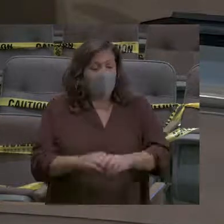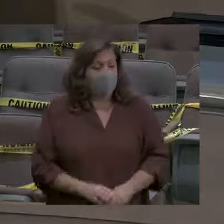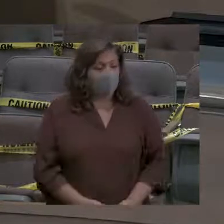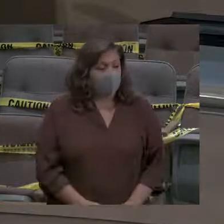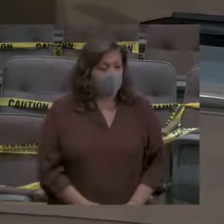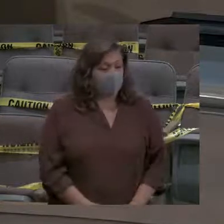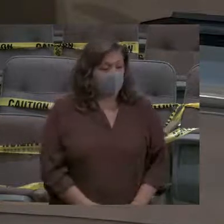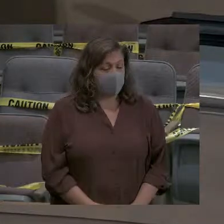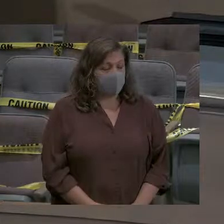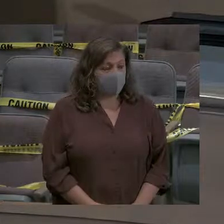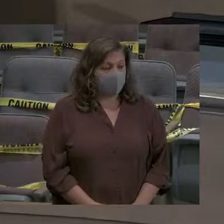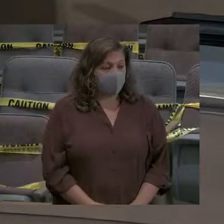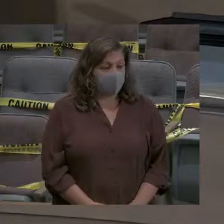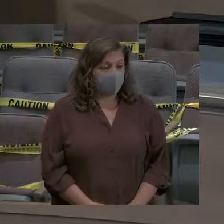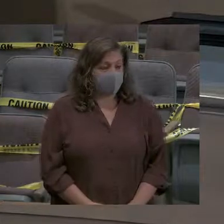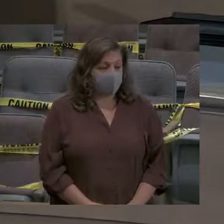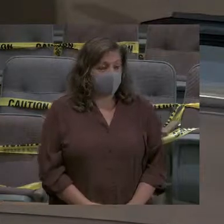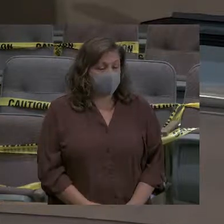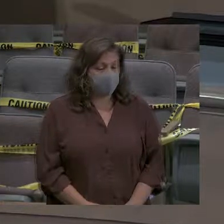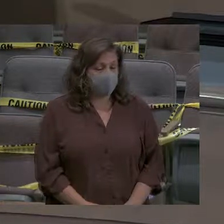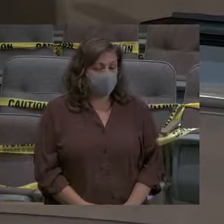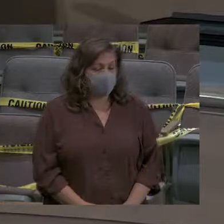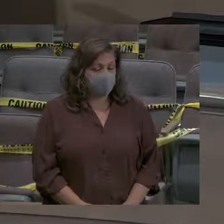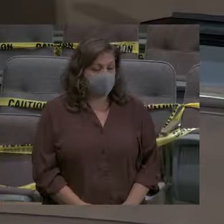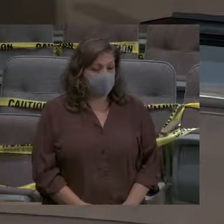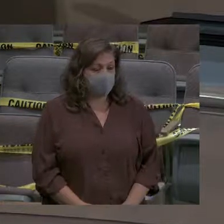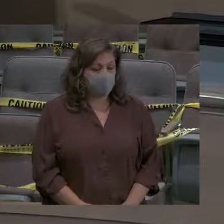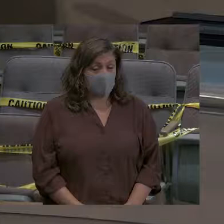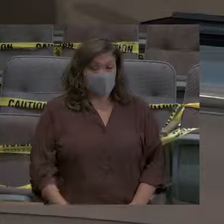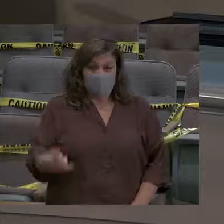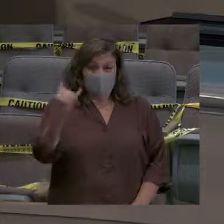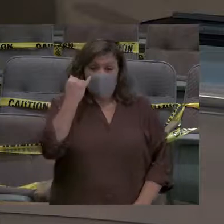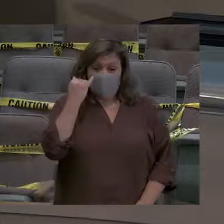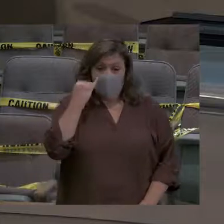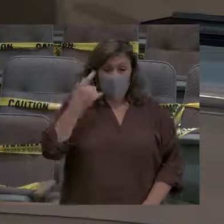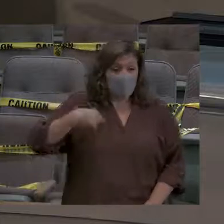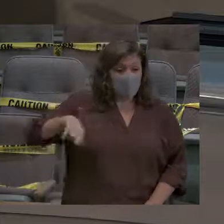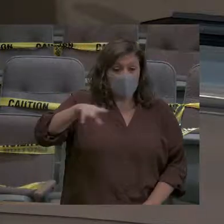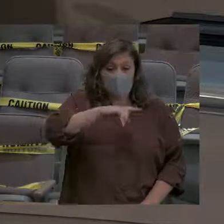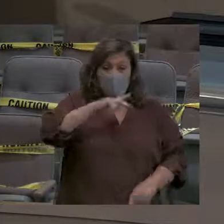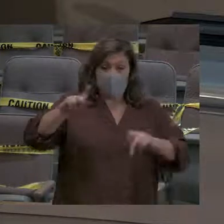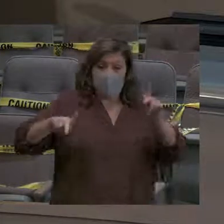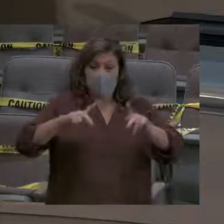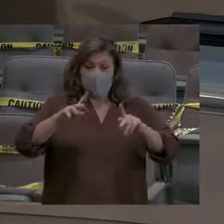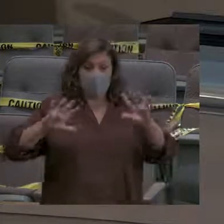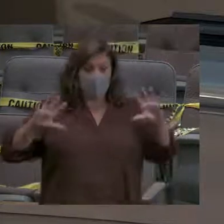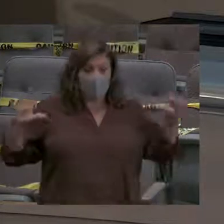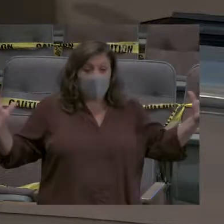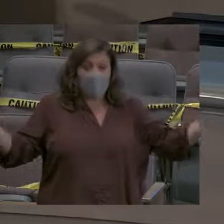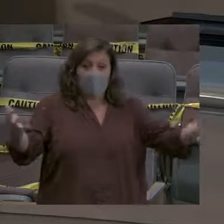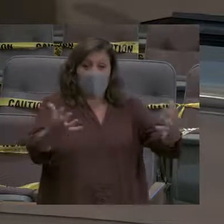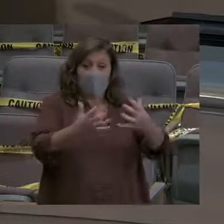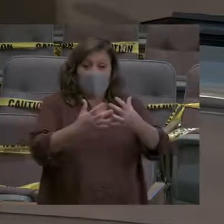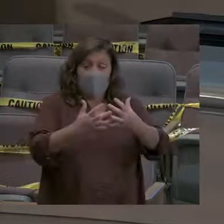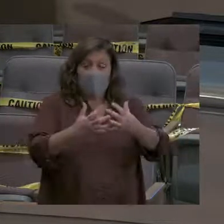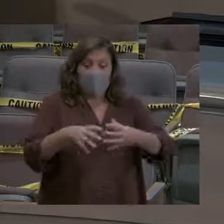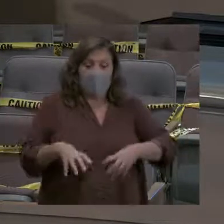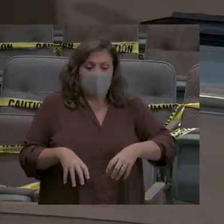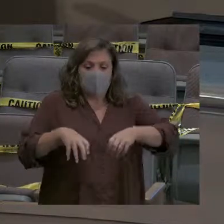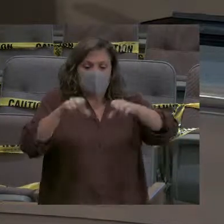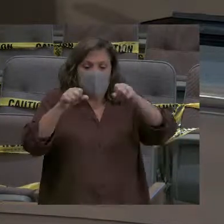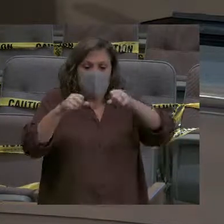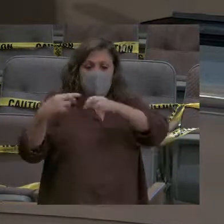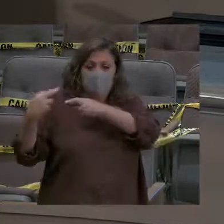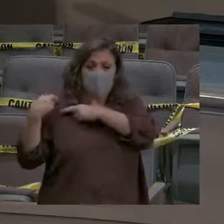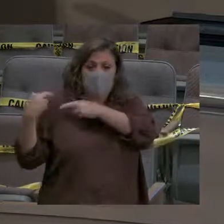what we know is that if collectively we take some measures which are socially